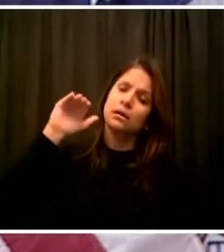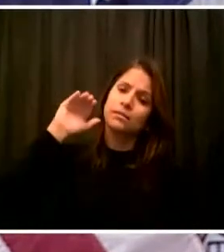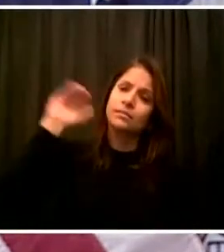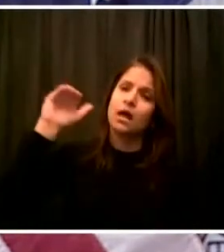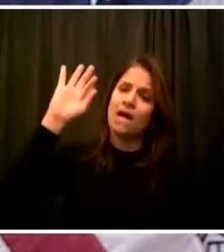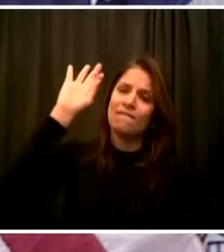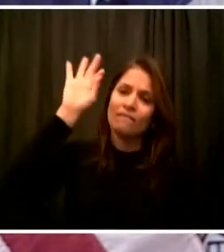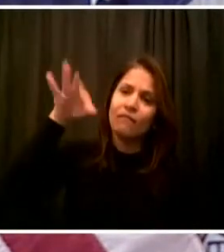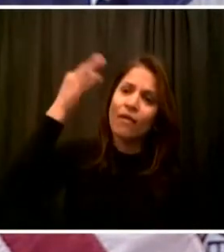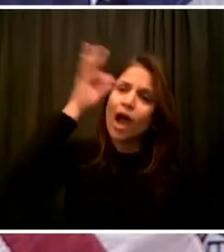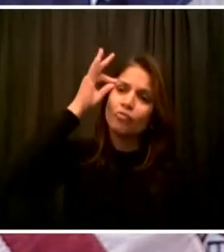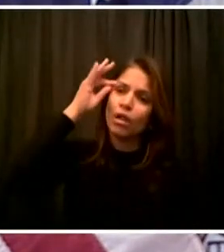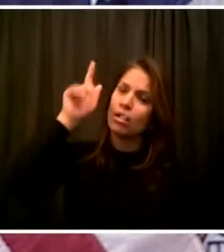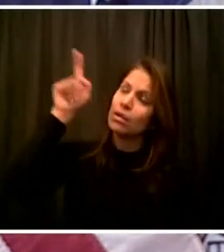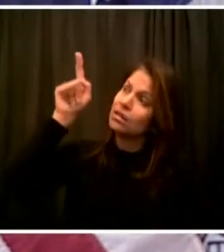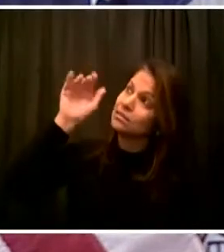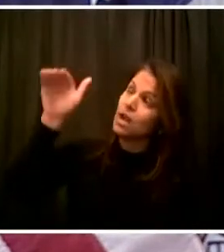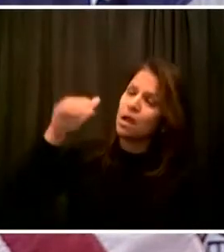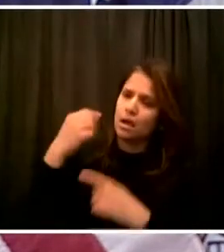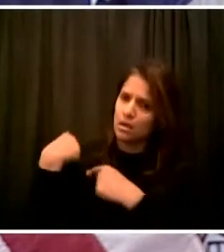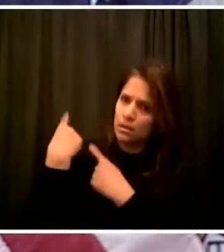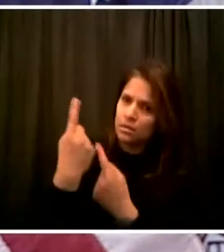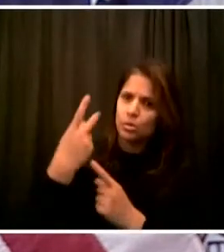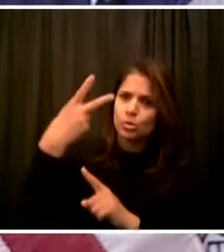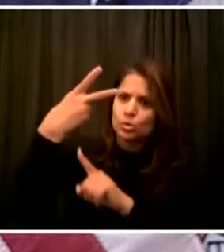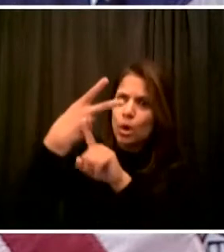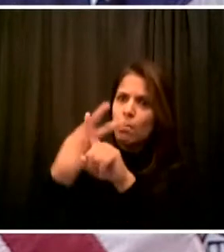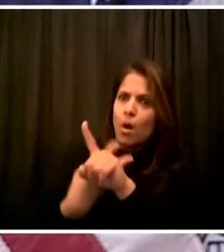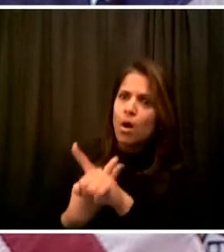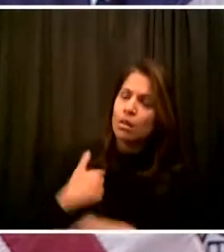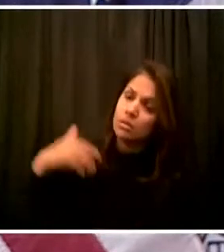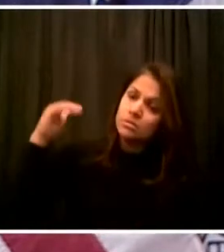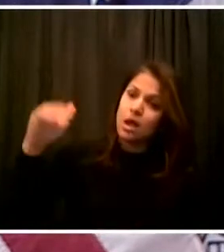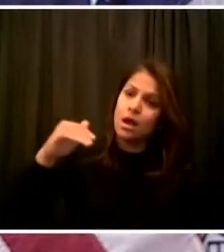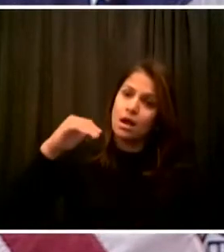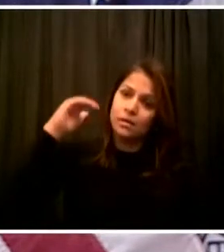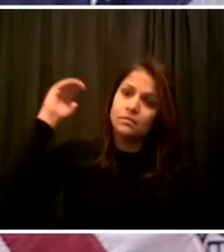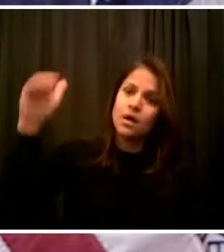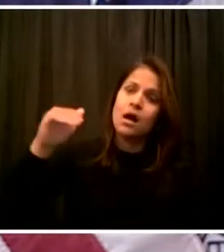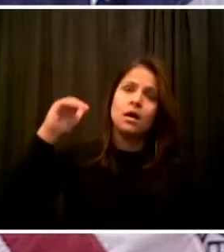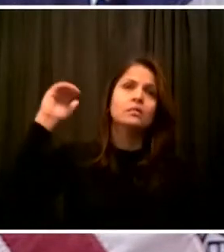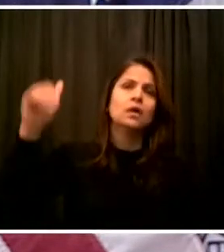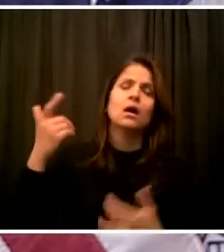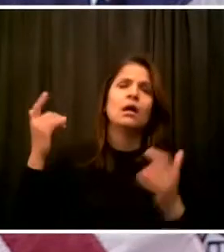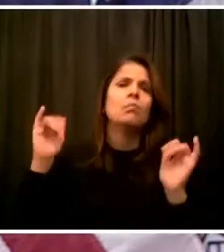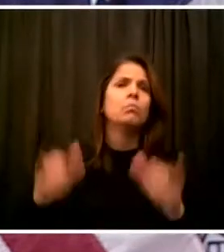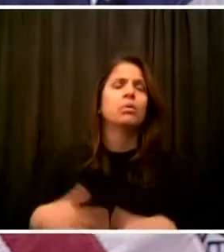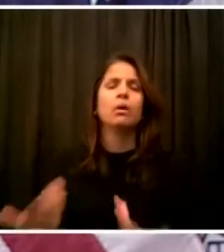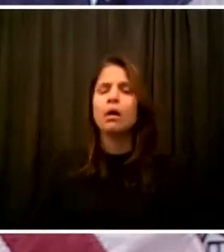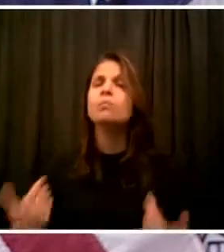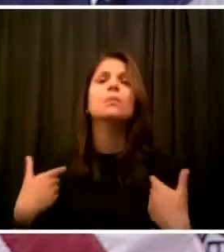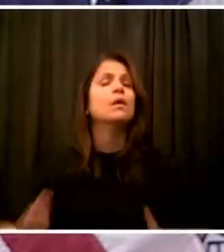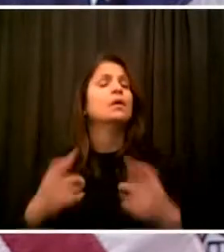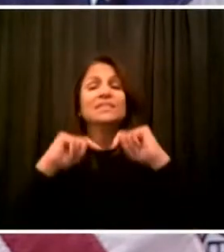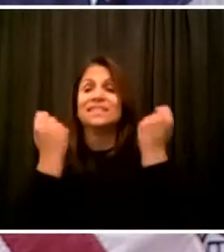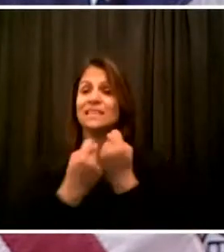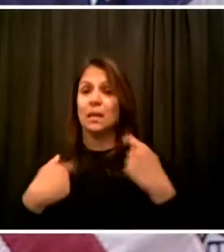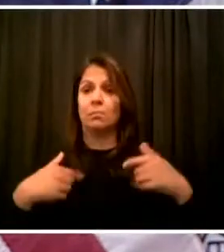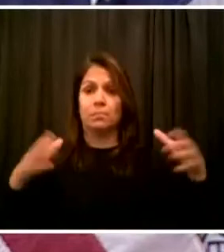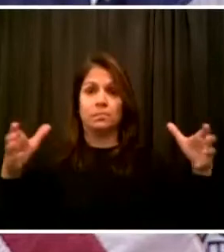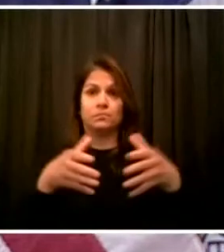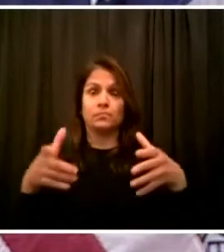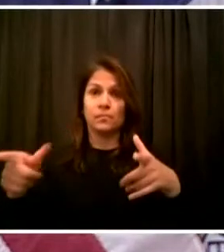with Dr. Barbeau and the team at Department of Health, with Dr. Katz and the team at Health and Hospitals, with Deputy Mayor Perea Hense, who was